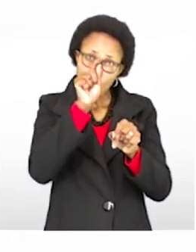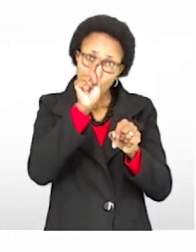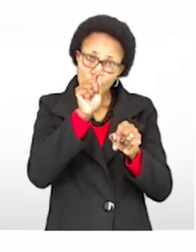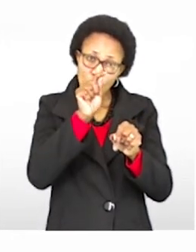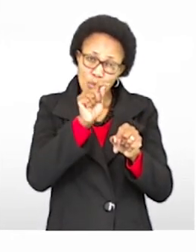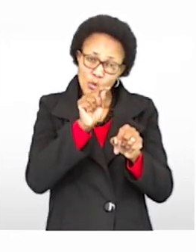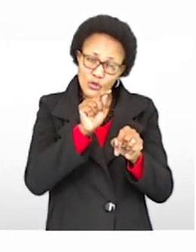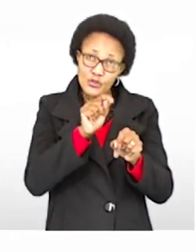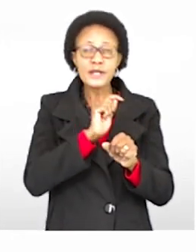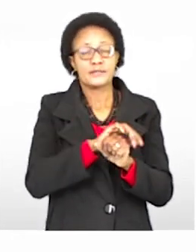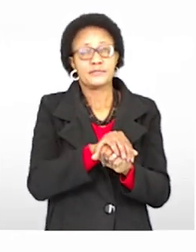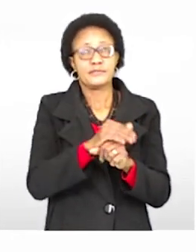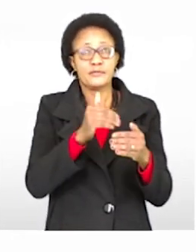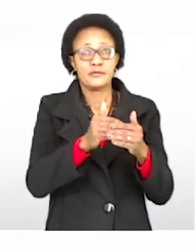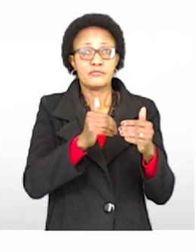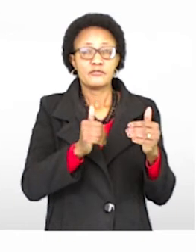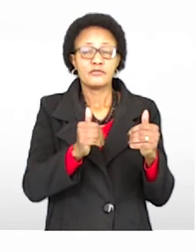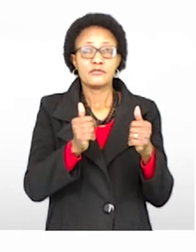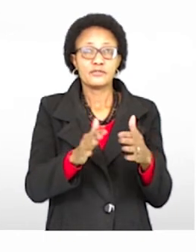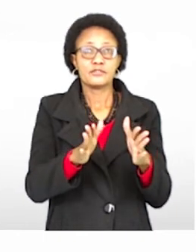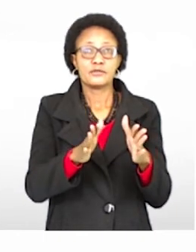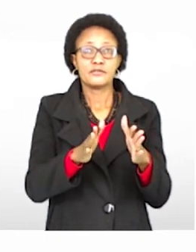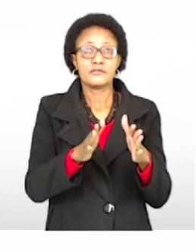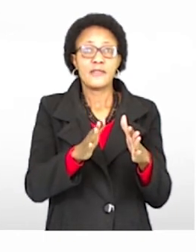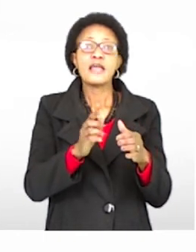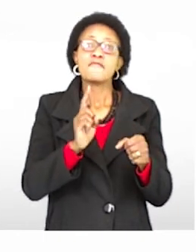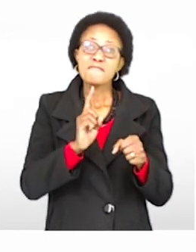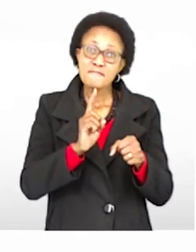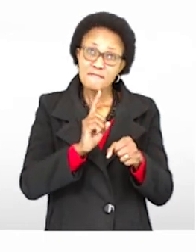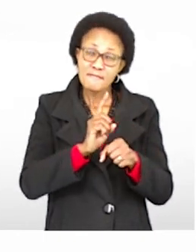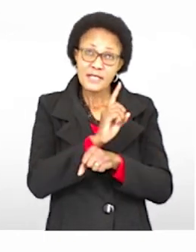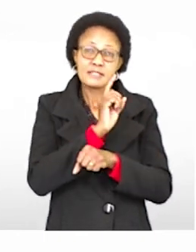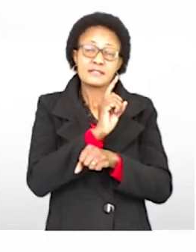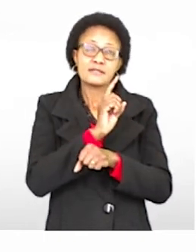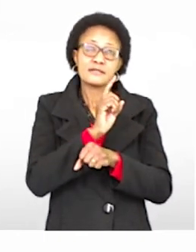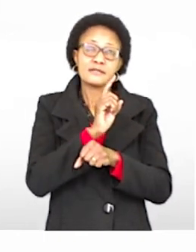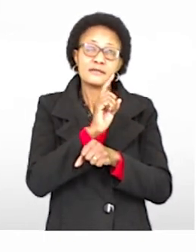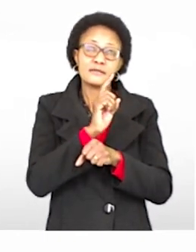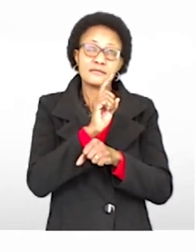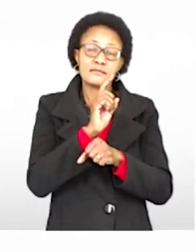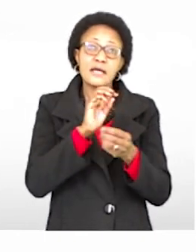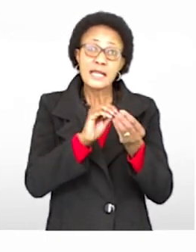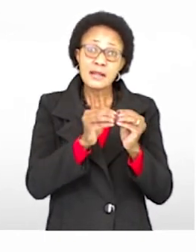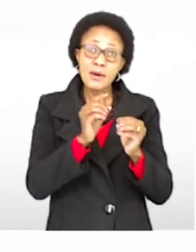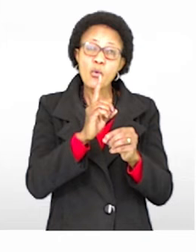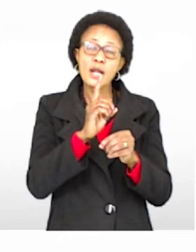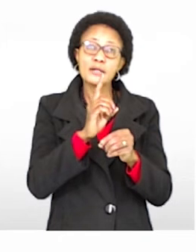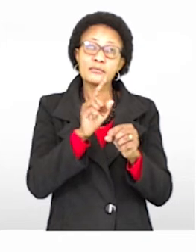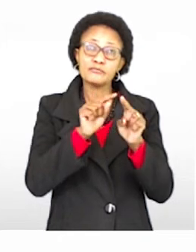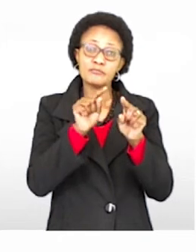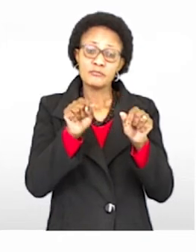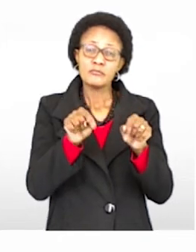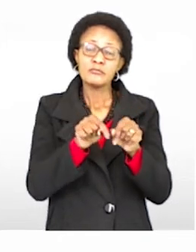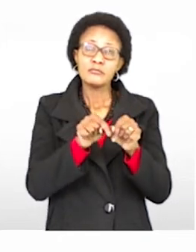on, I'd like you to finish every block for each number. For example, number 1. Number